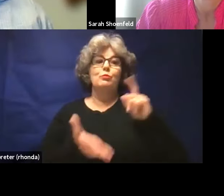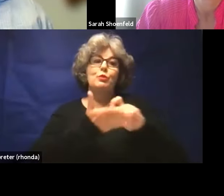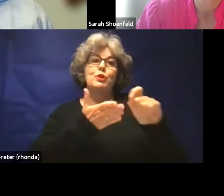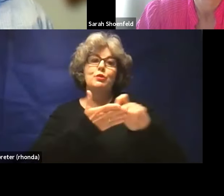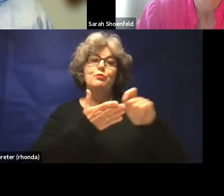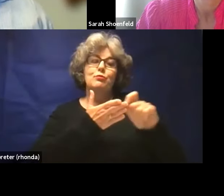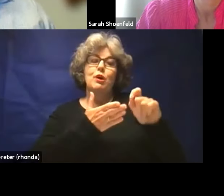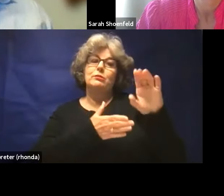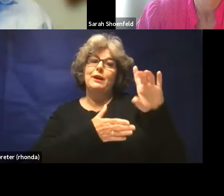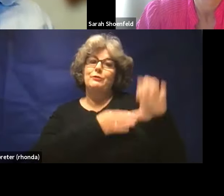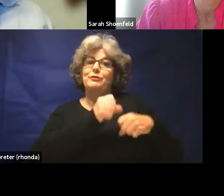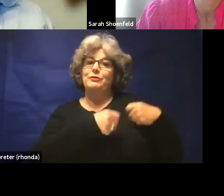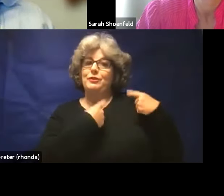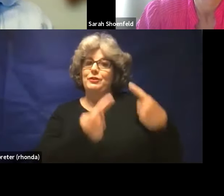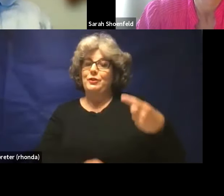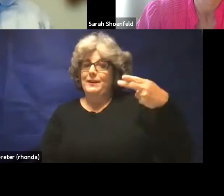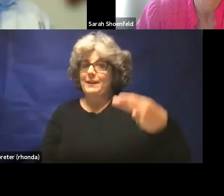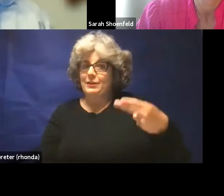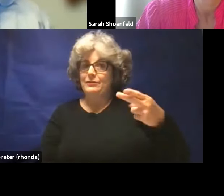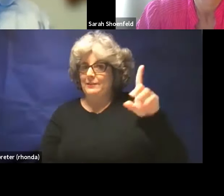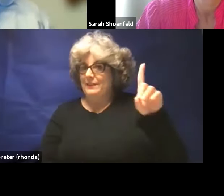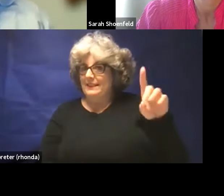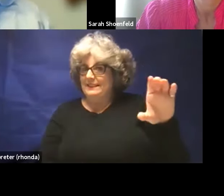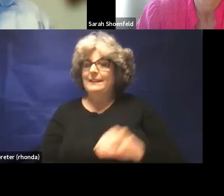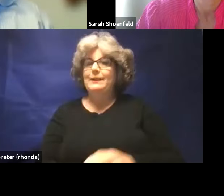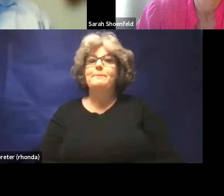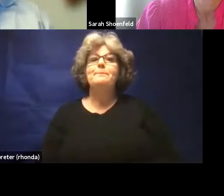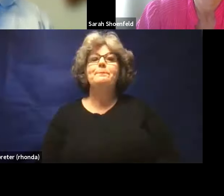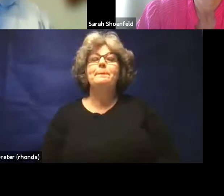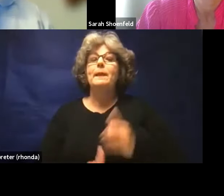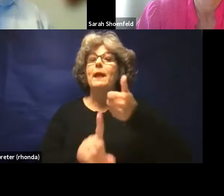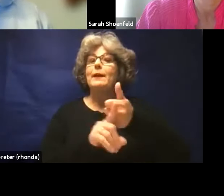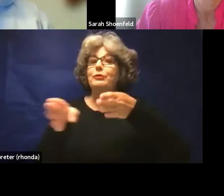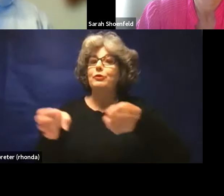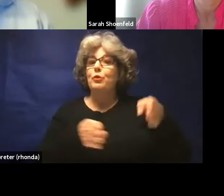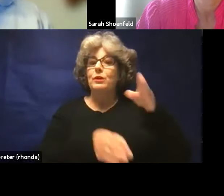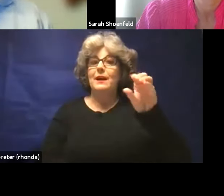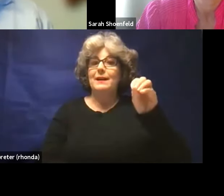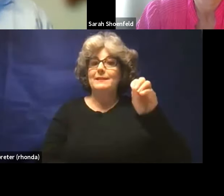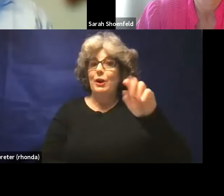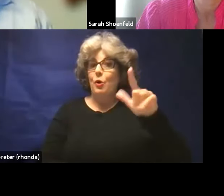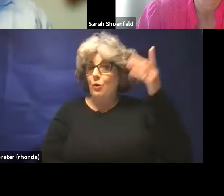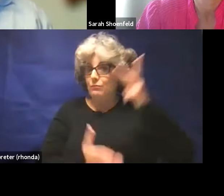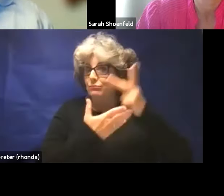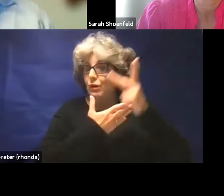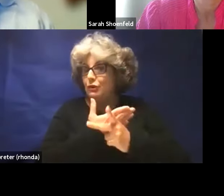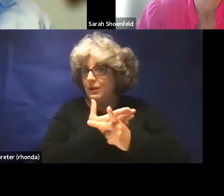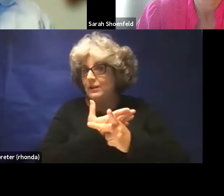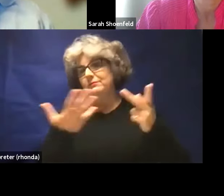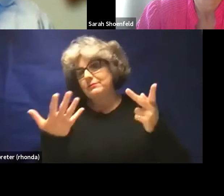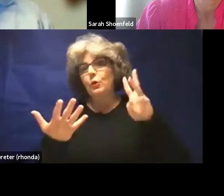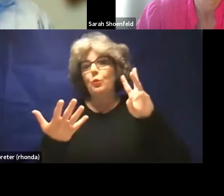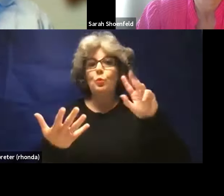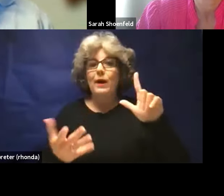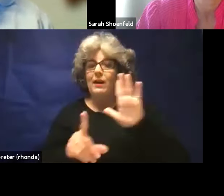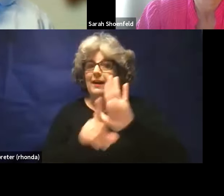centennial history of the PSC. And she organized an oral history project. Well, it's a history